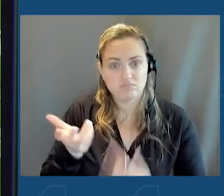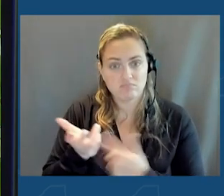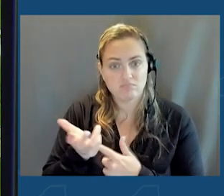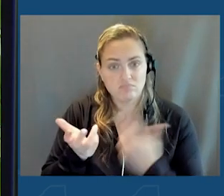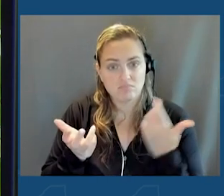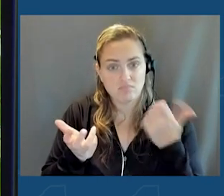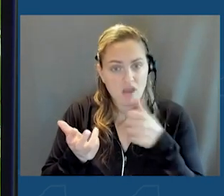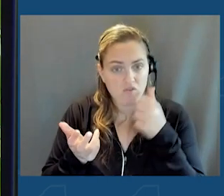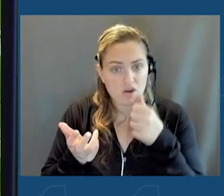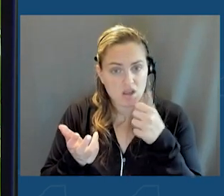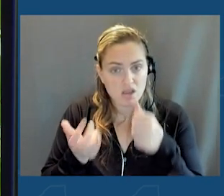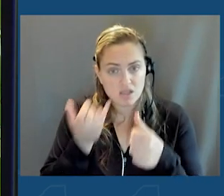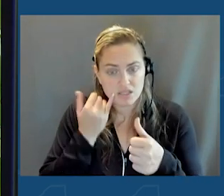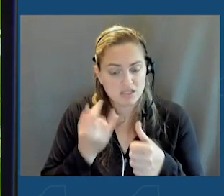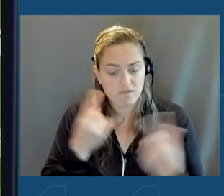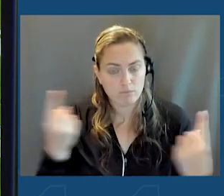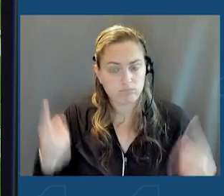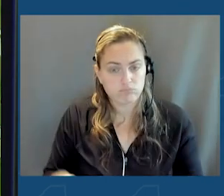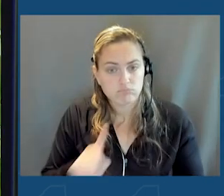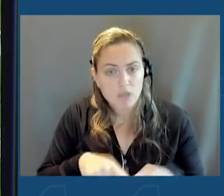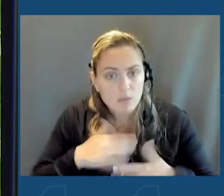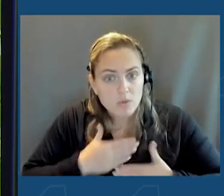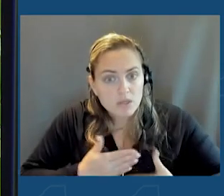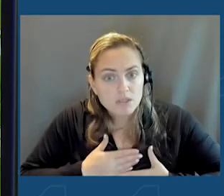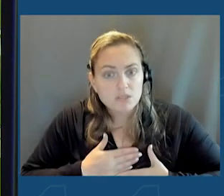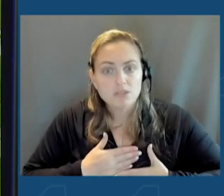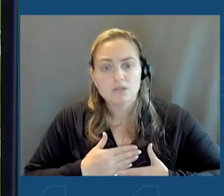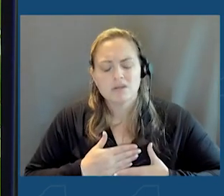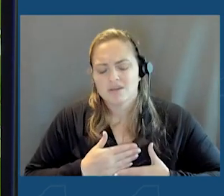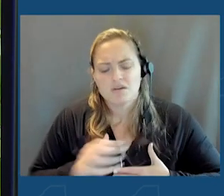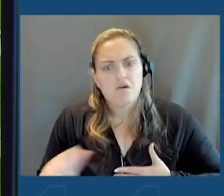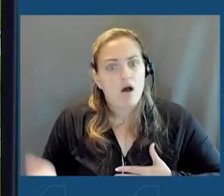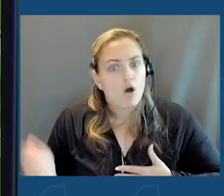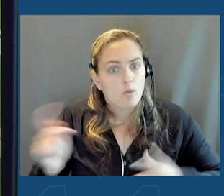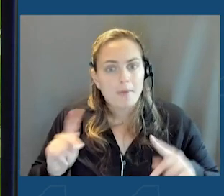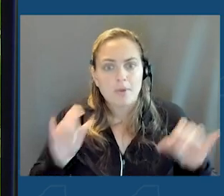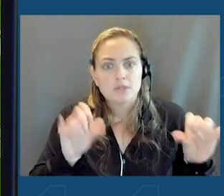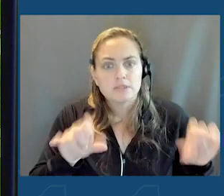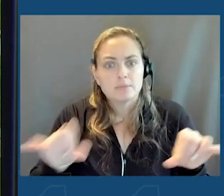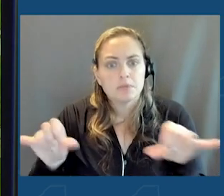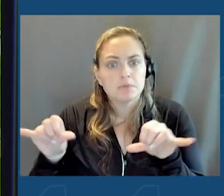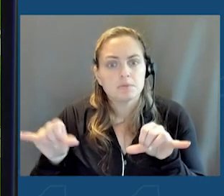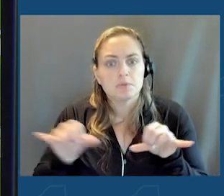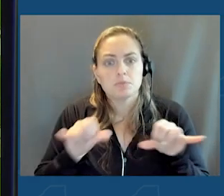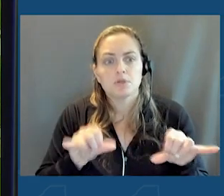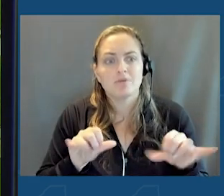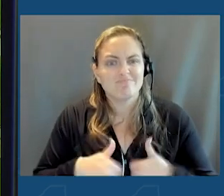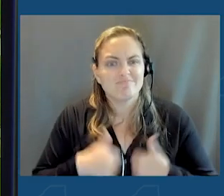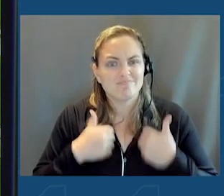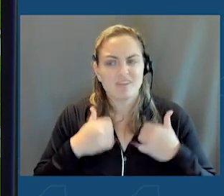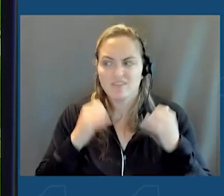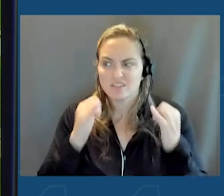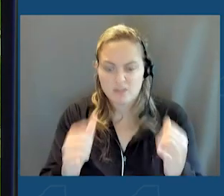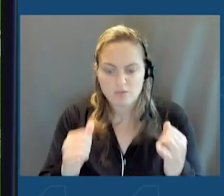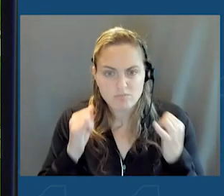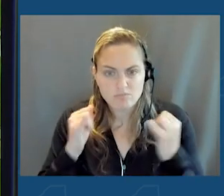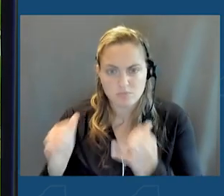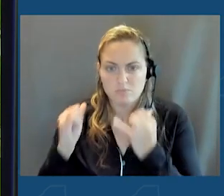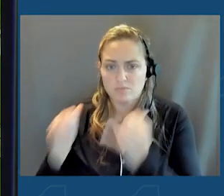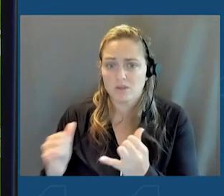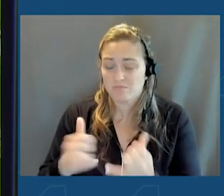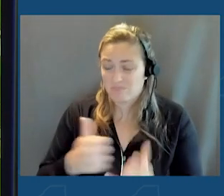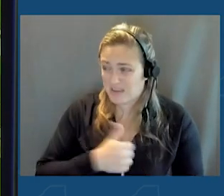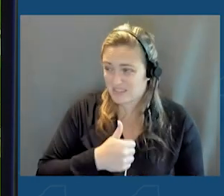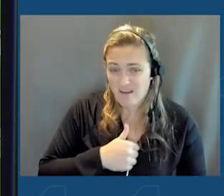just in case I get an asthma attack. And there are countless other residents of the Bronx who are living similar stories as myself and